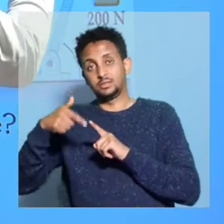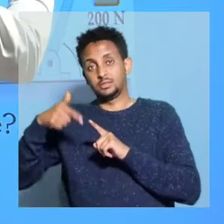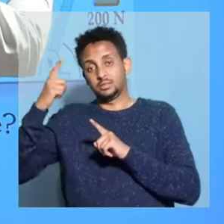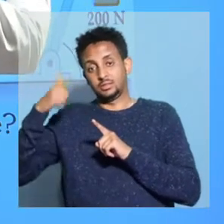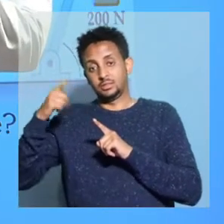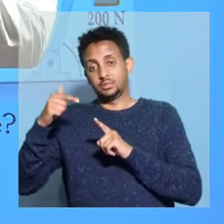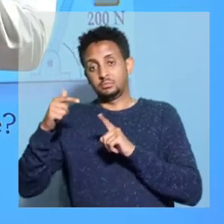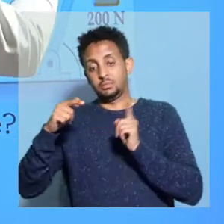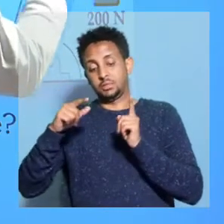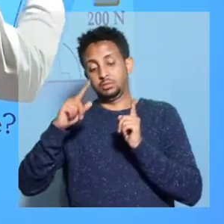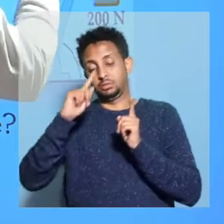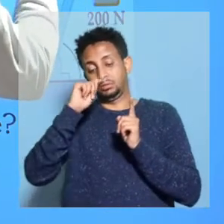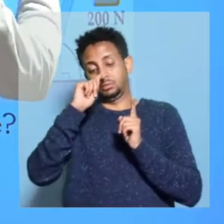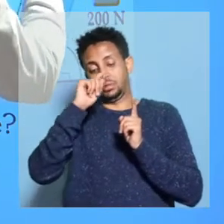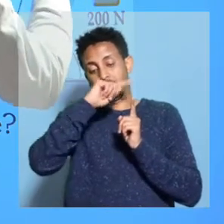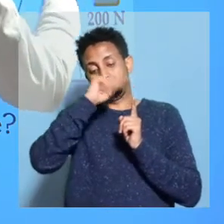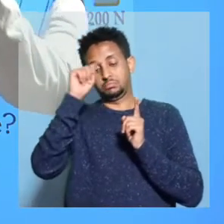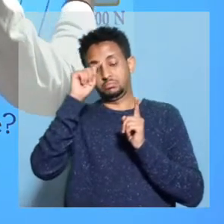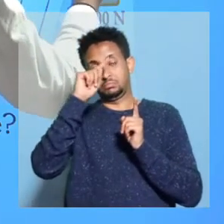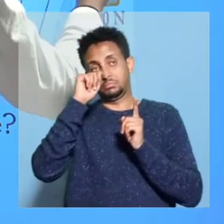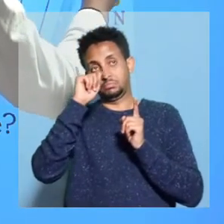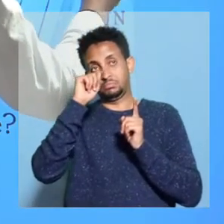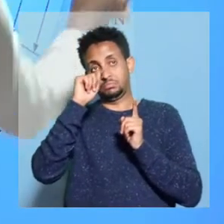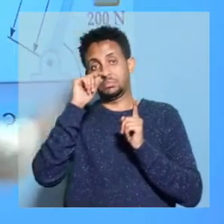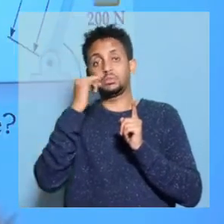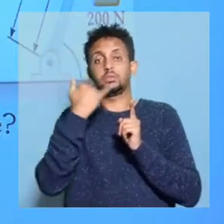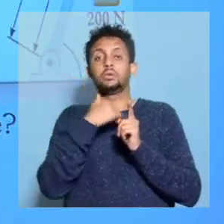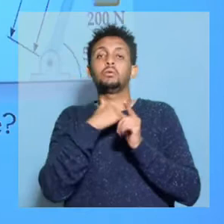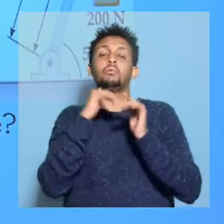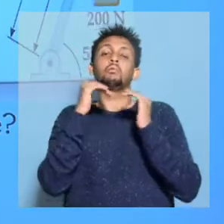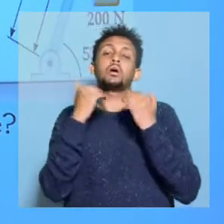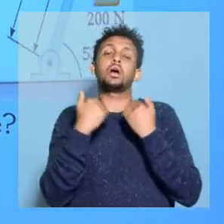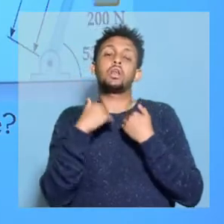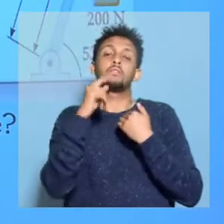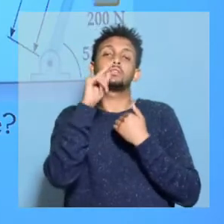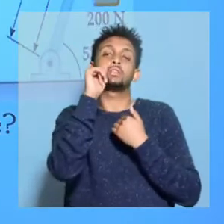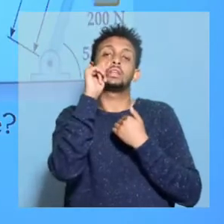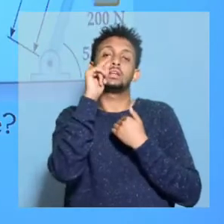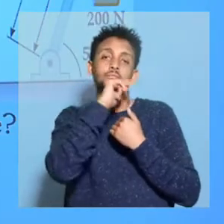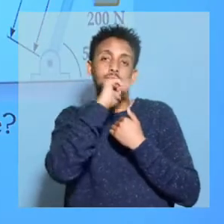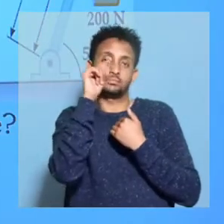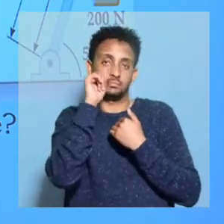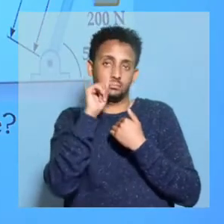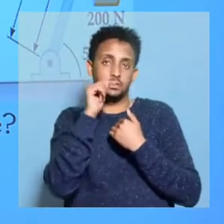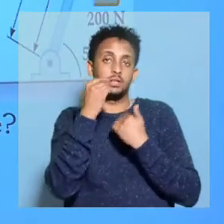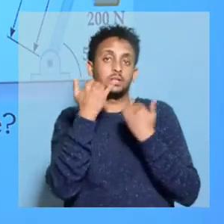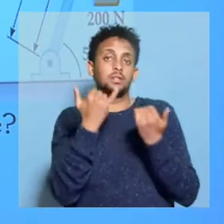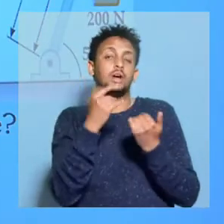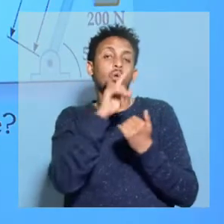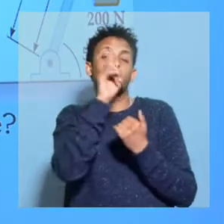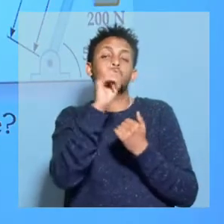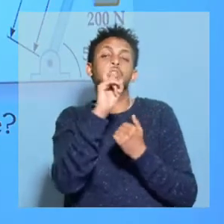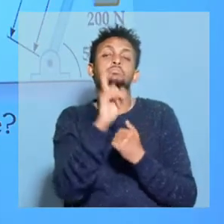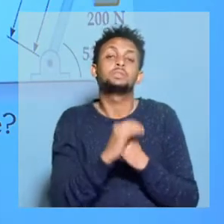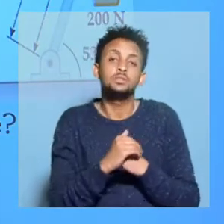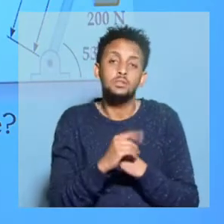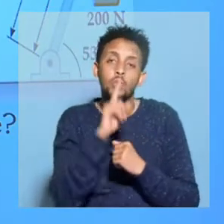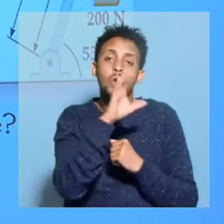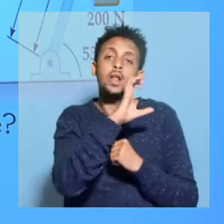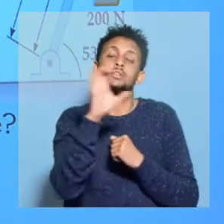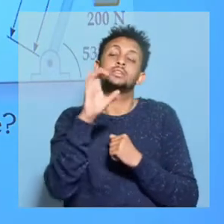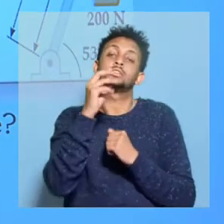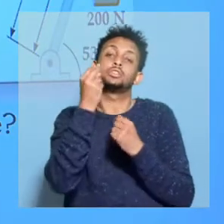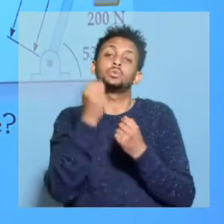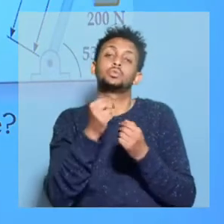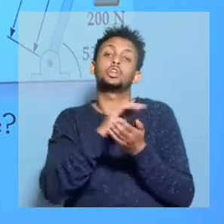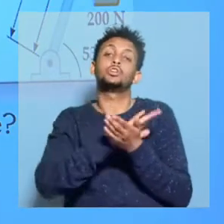have it a tension T. On this string, we could have a tension T. Now the question is, a 100